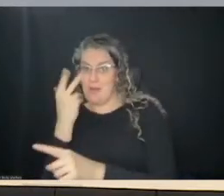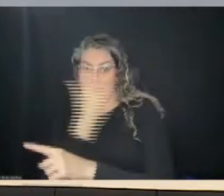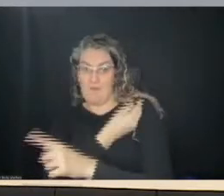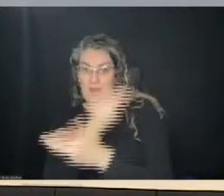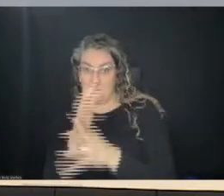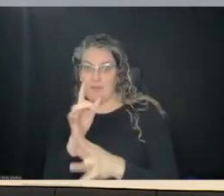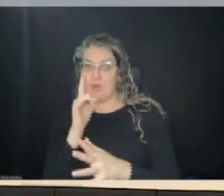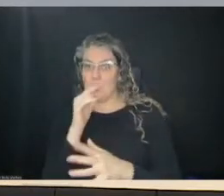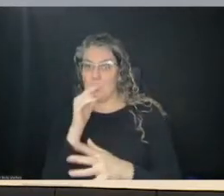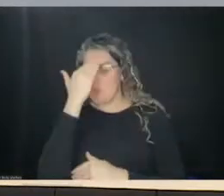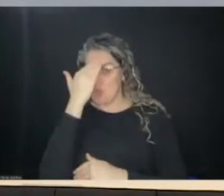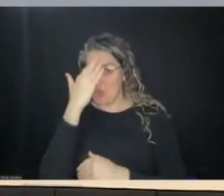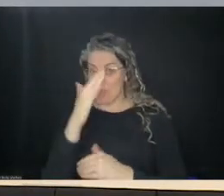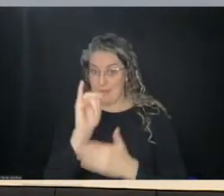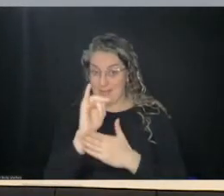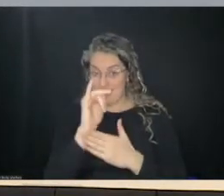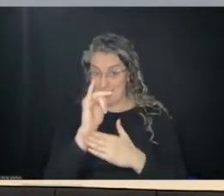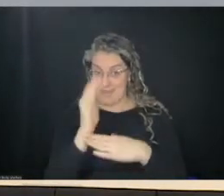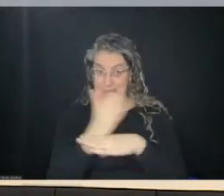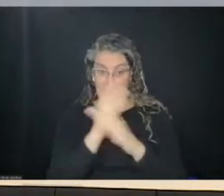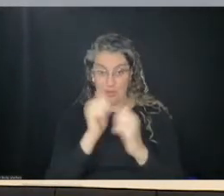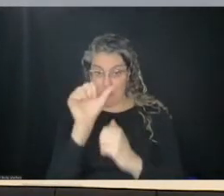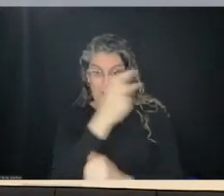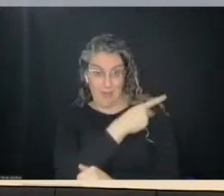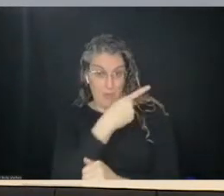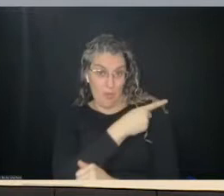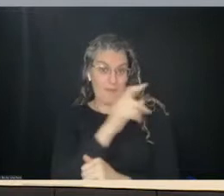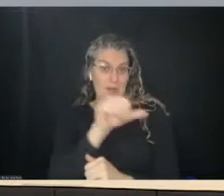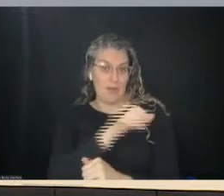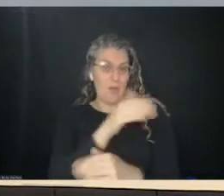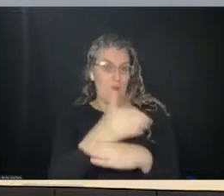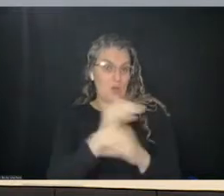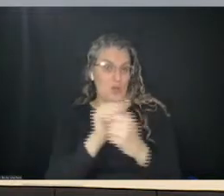other province or any other jurisdiction?